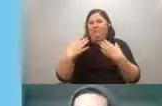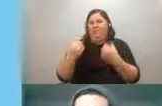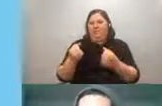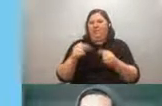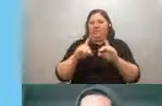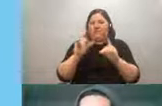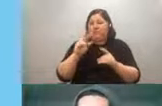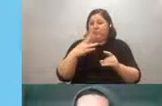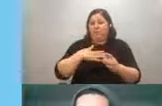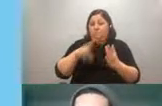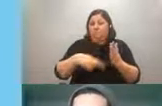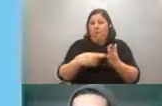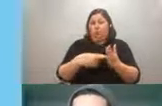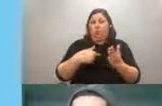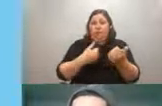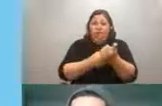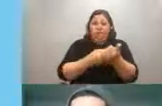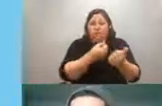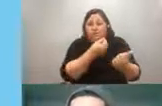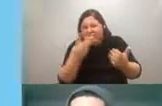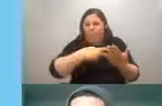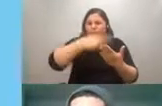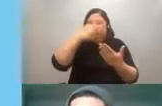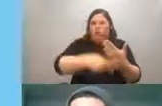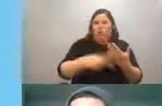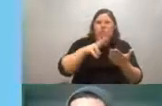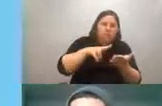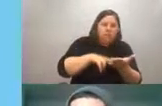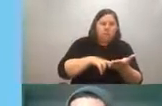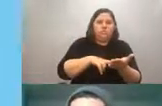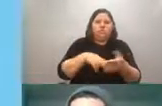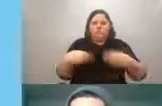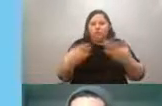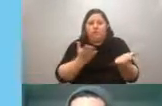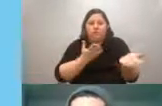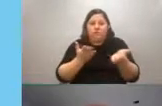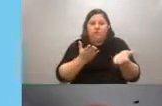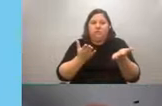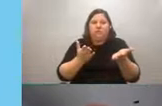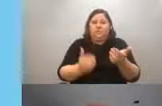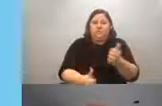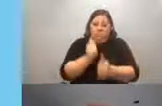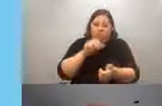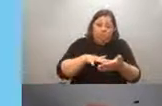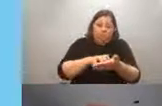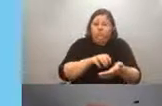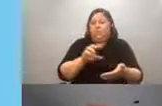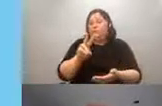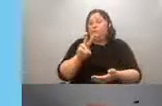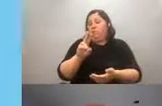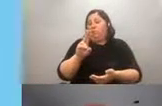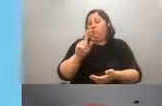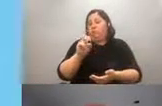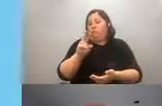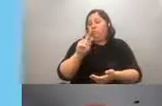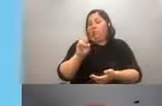is that i support um multiple programs and contracts that provide services to the most vulnerable in our community um